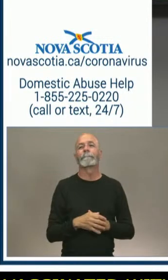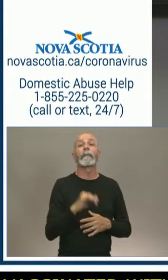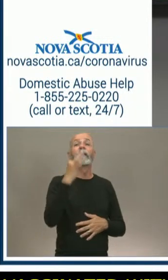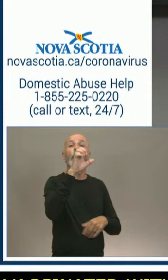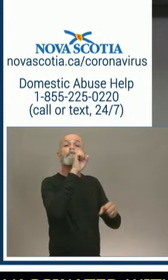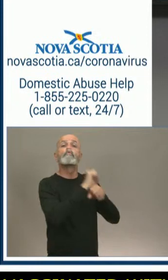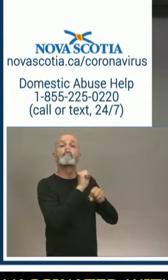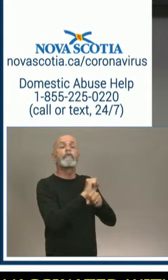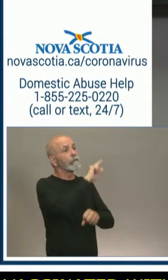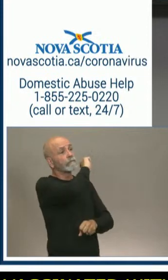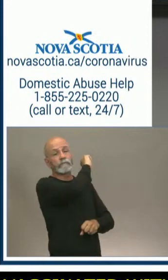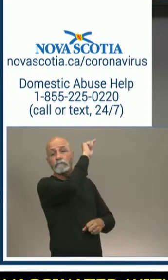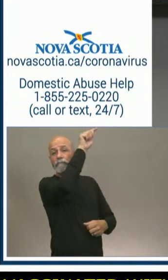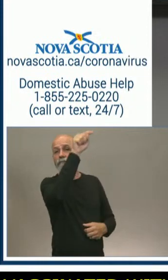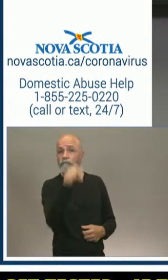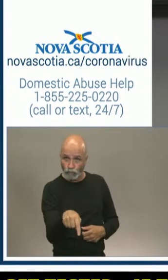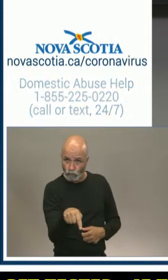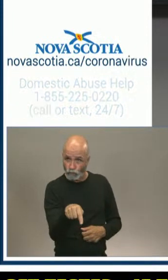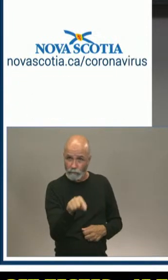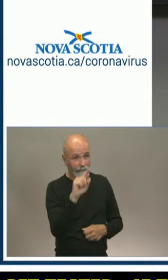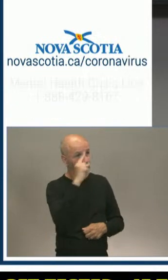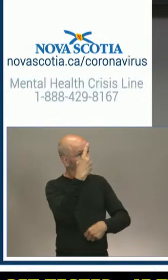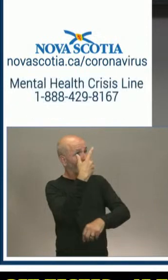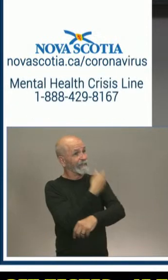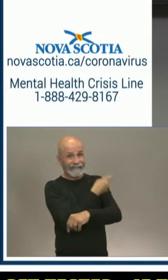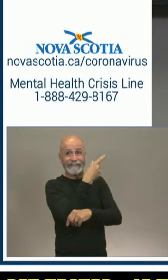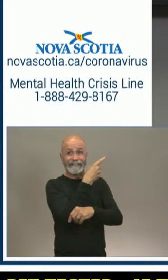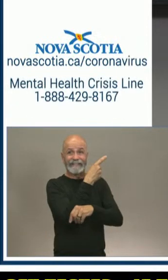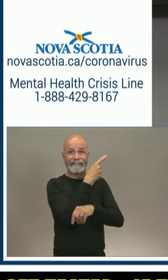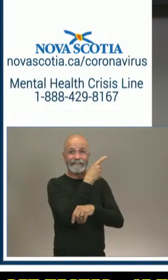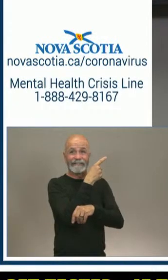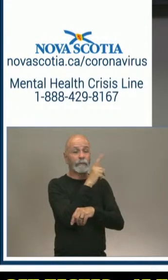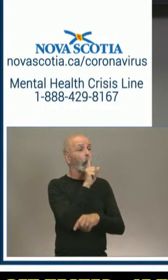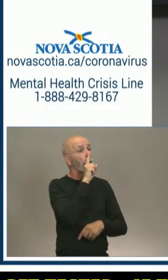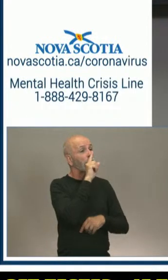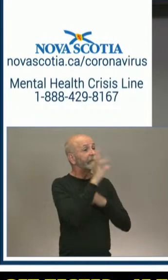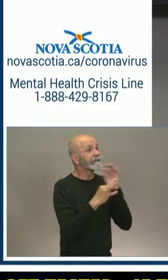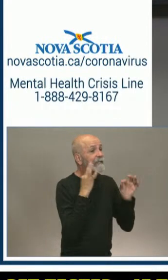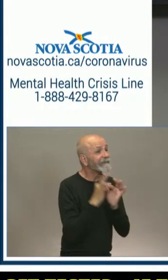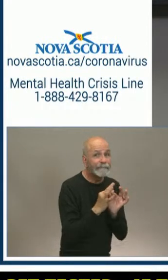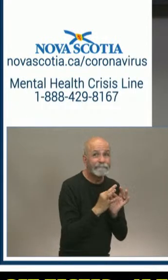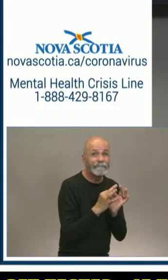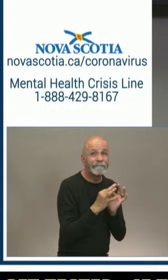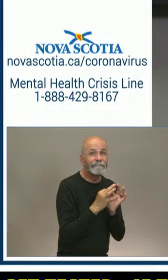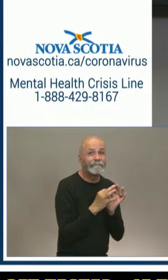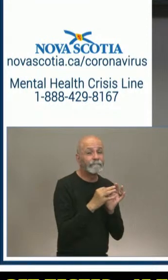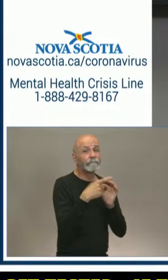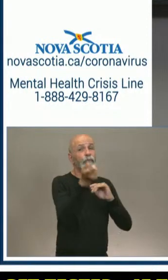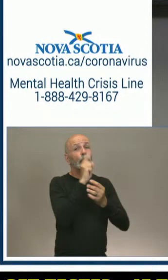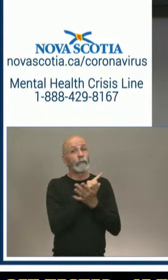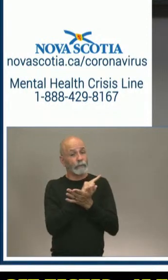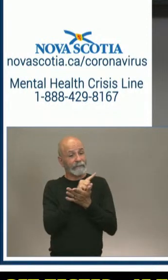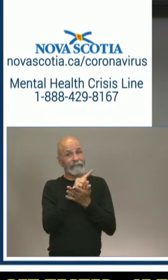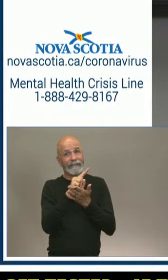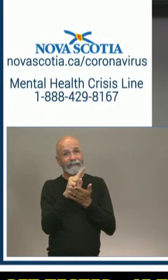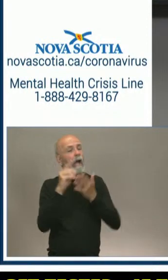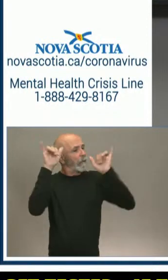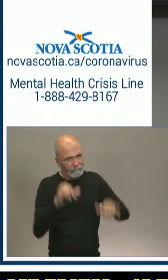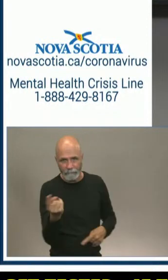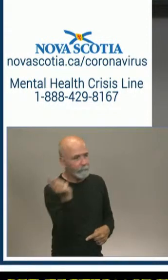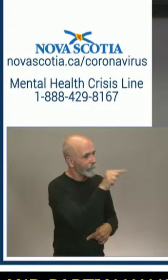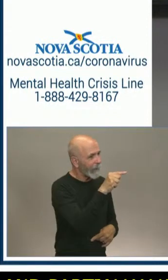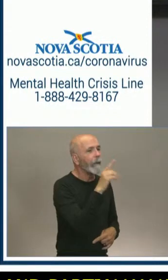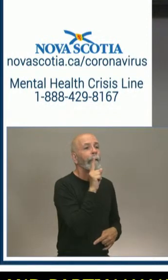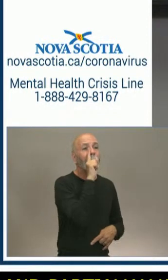from others until they get a second negative test result by day 7. If they're not coming from an outbreak site, they